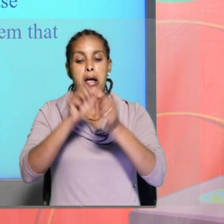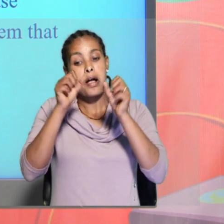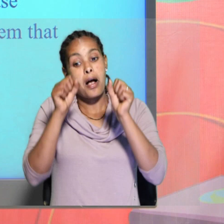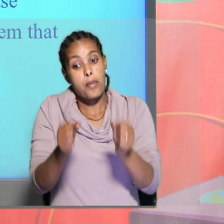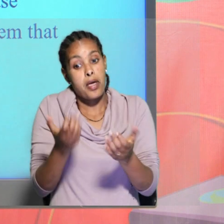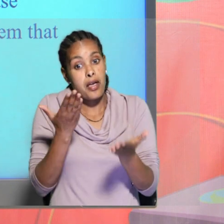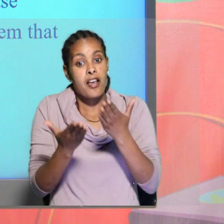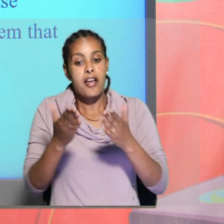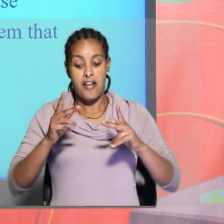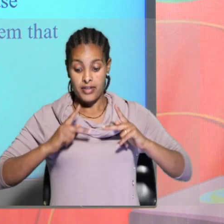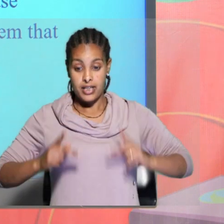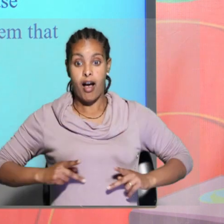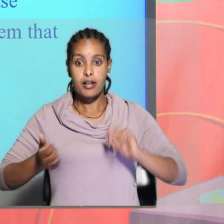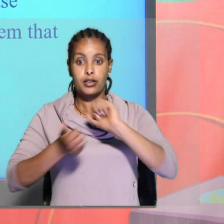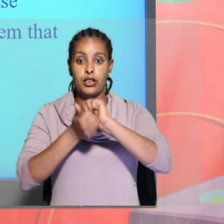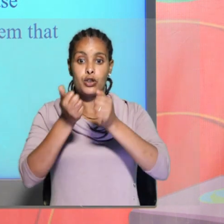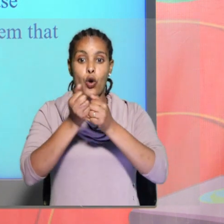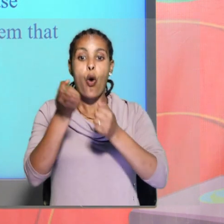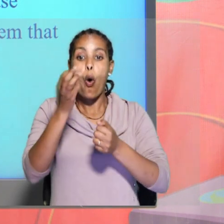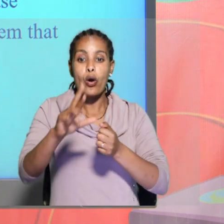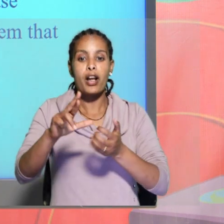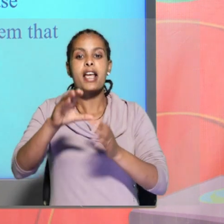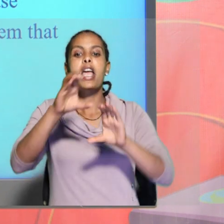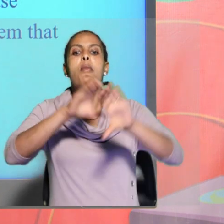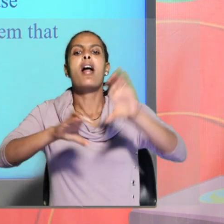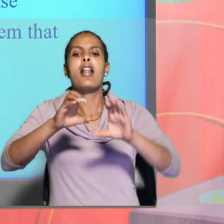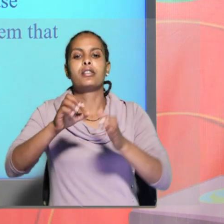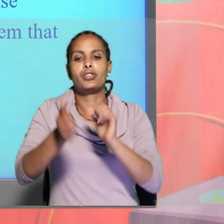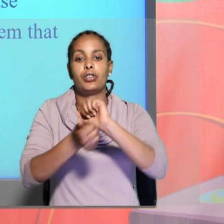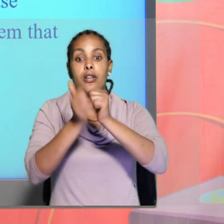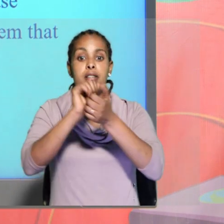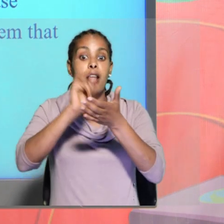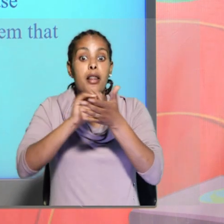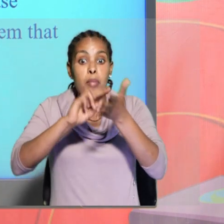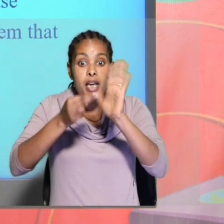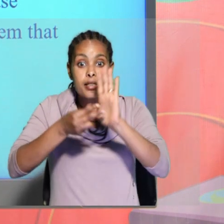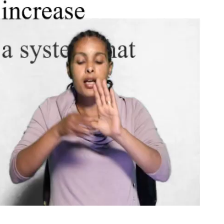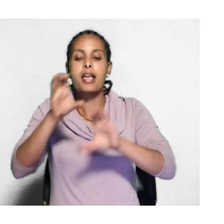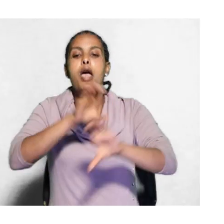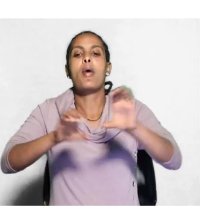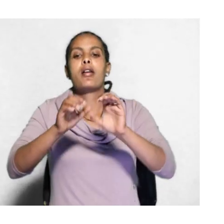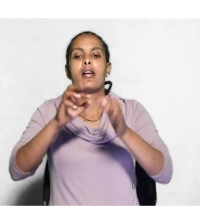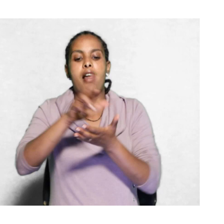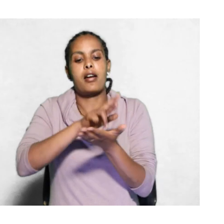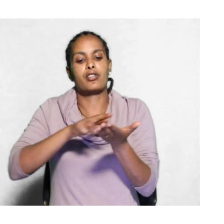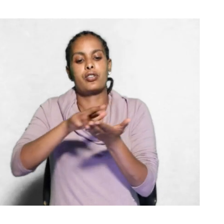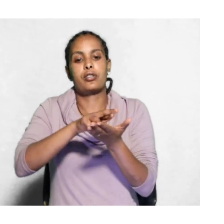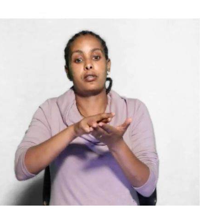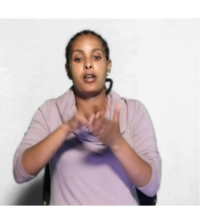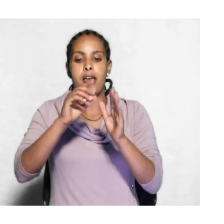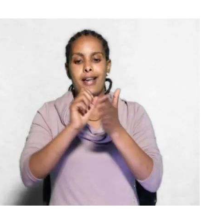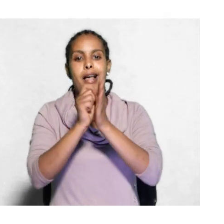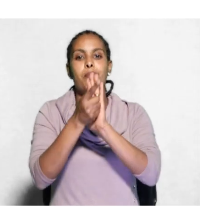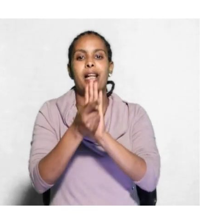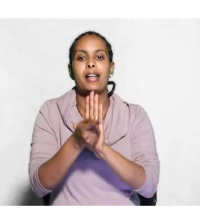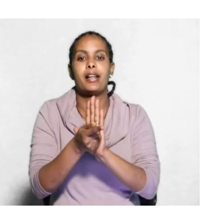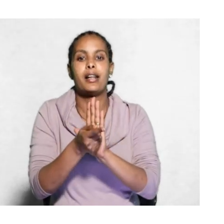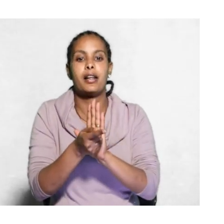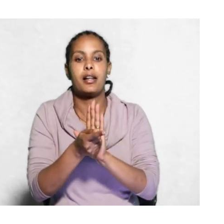be physical change or chemical change. That means chemical reaction. Examples.